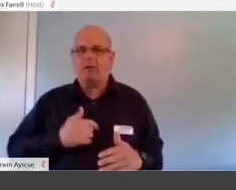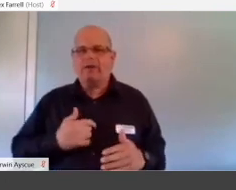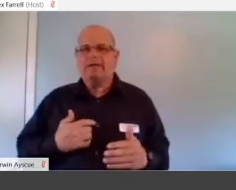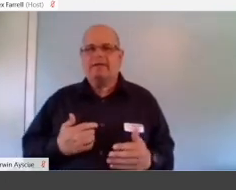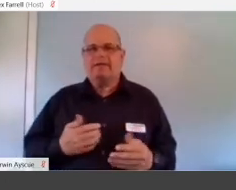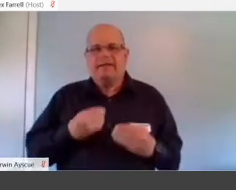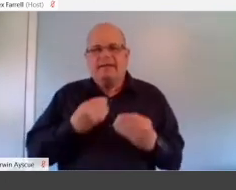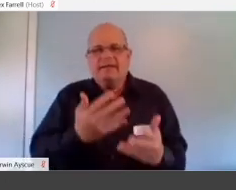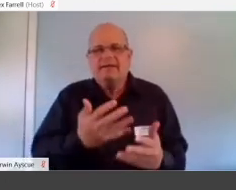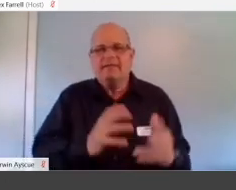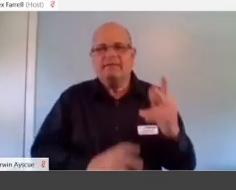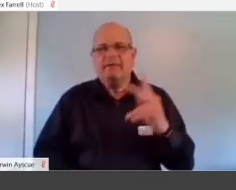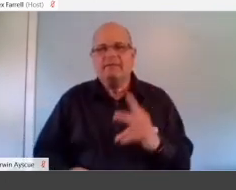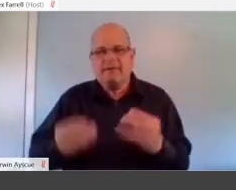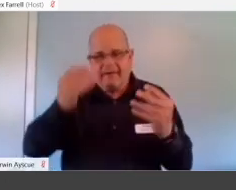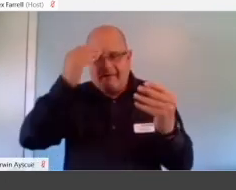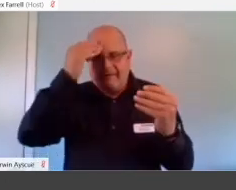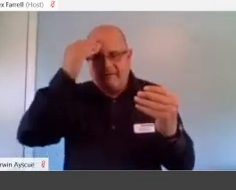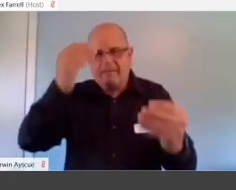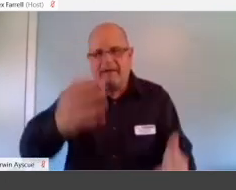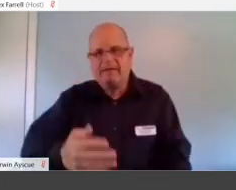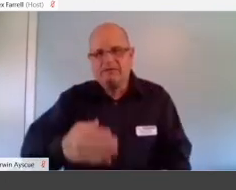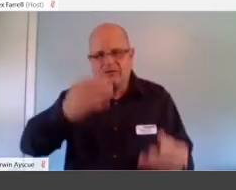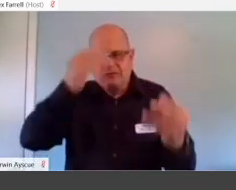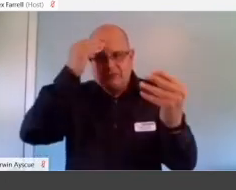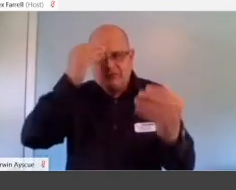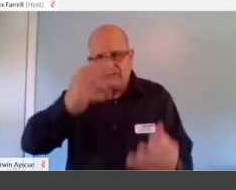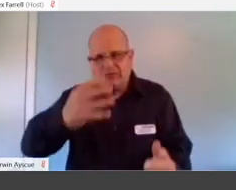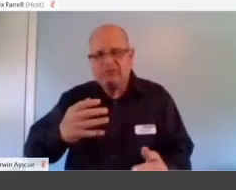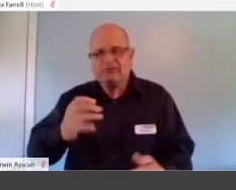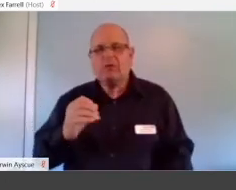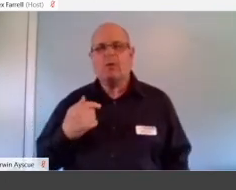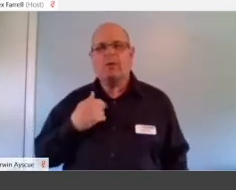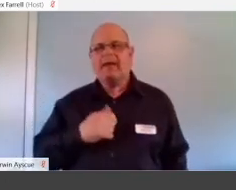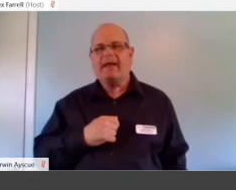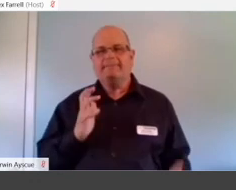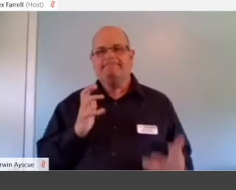to people so that ultimately we can meet their needs.